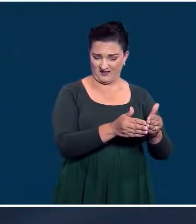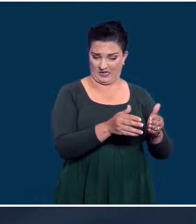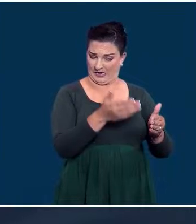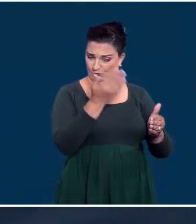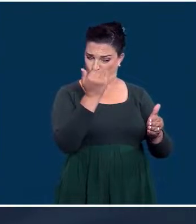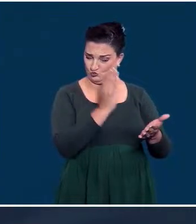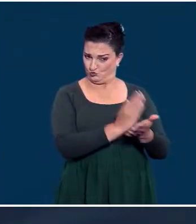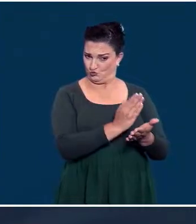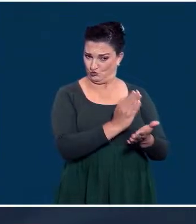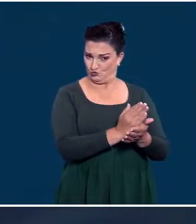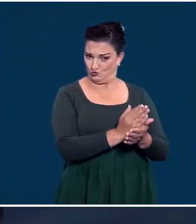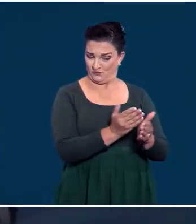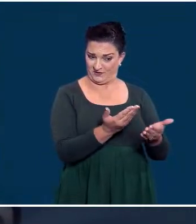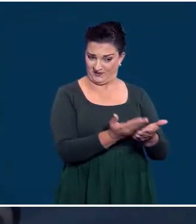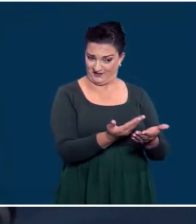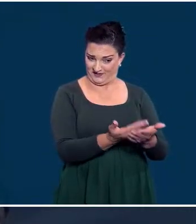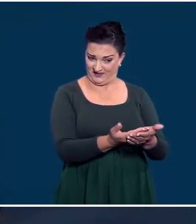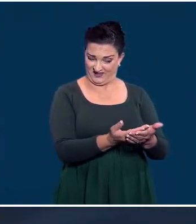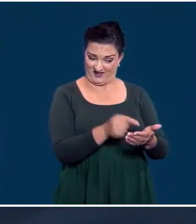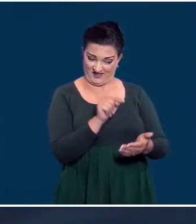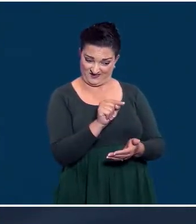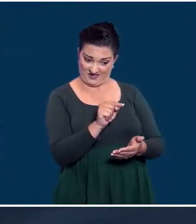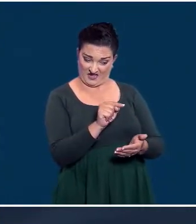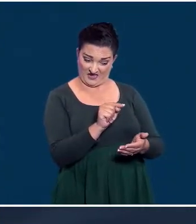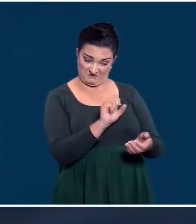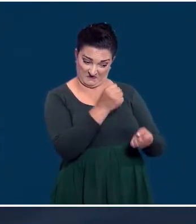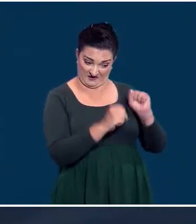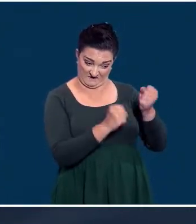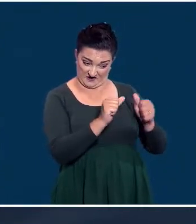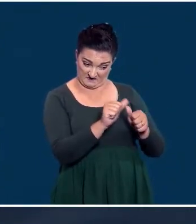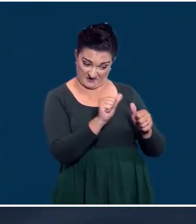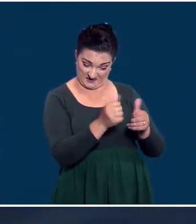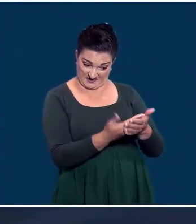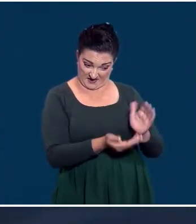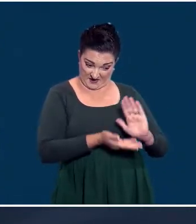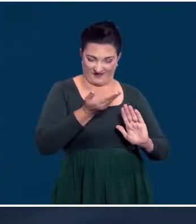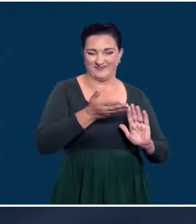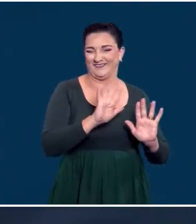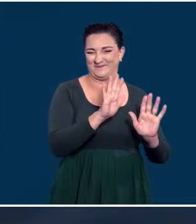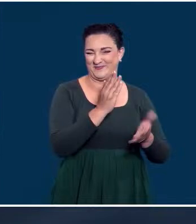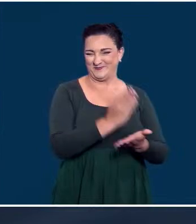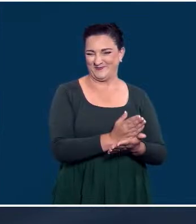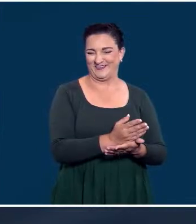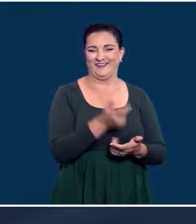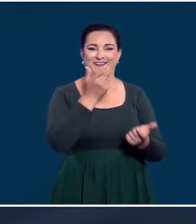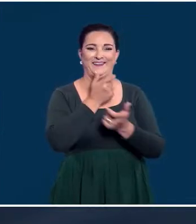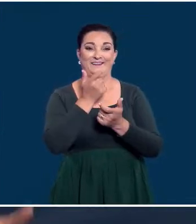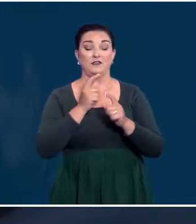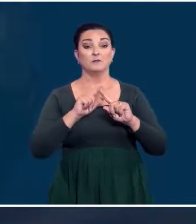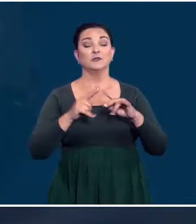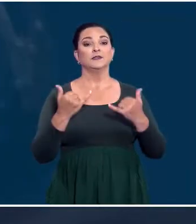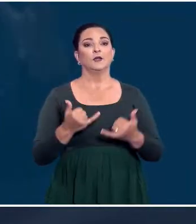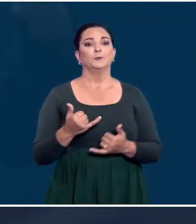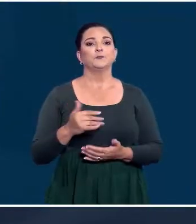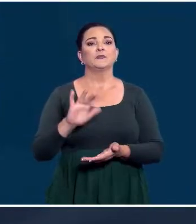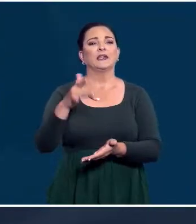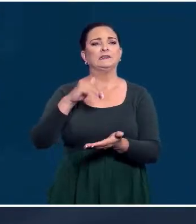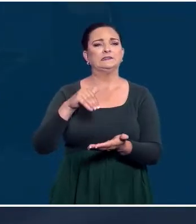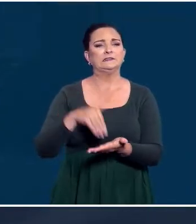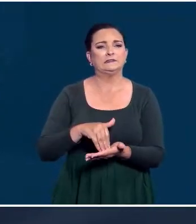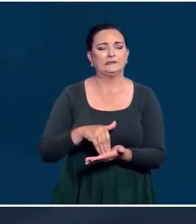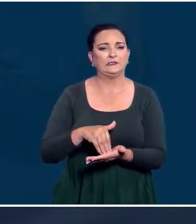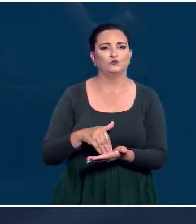Titanic will help us to increase manufacturing, but let me say that as the central bank, our